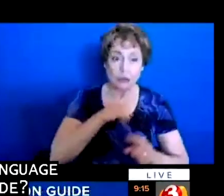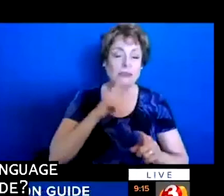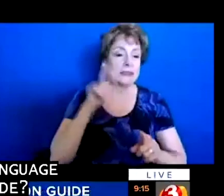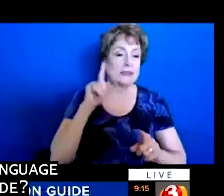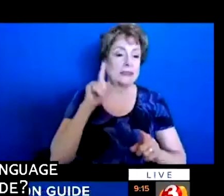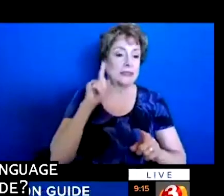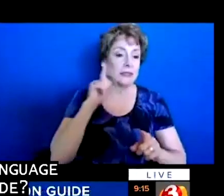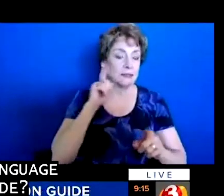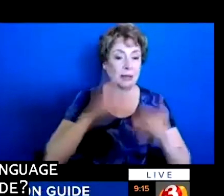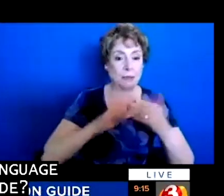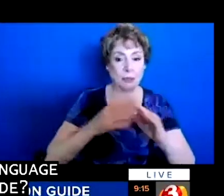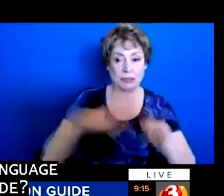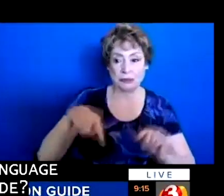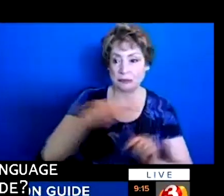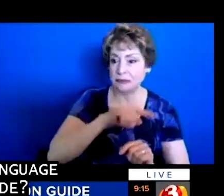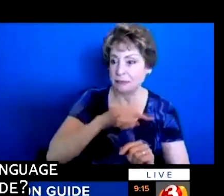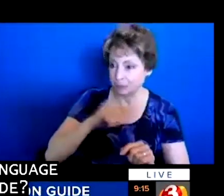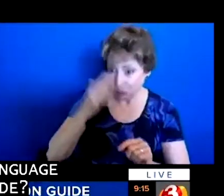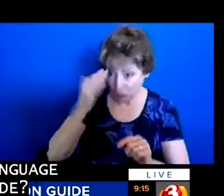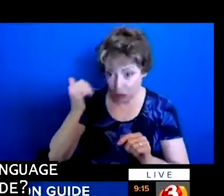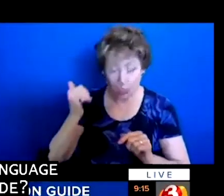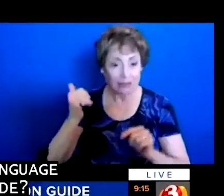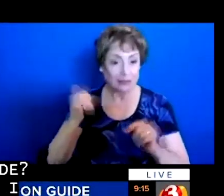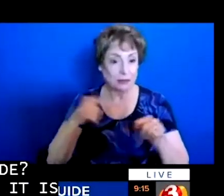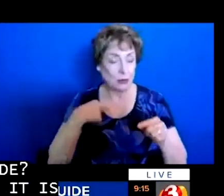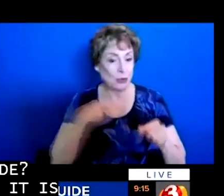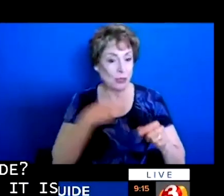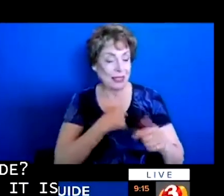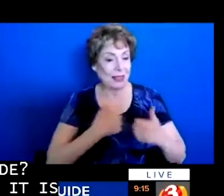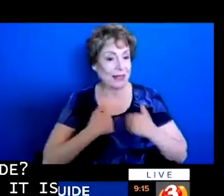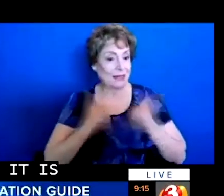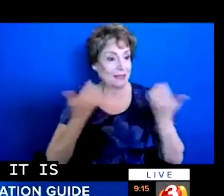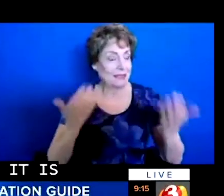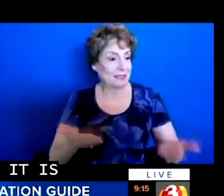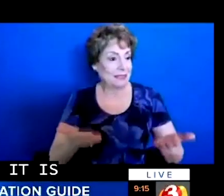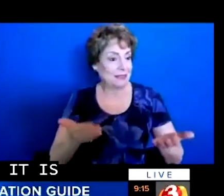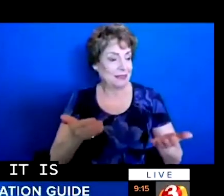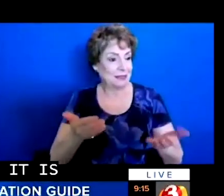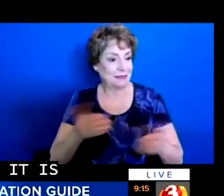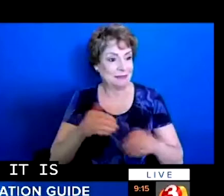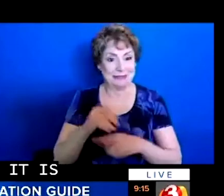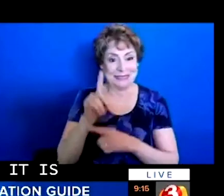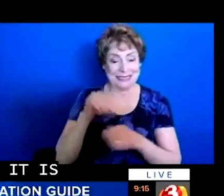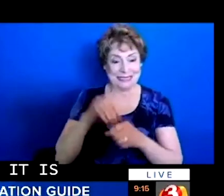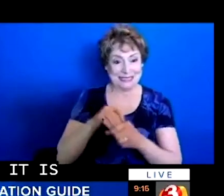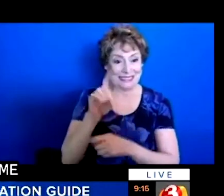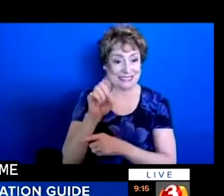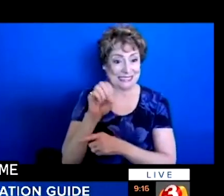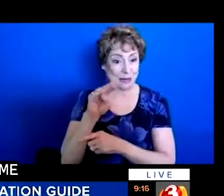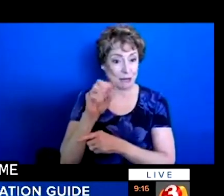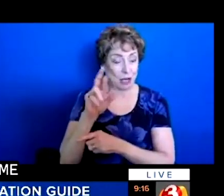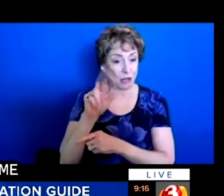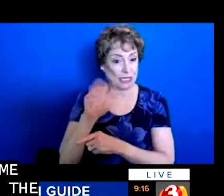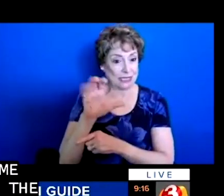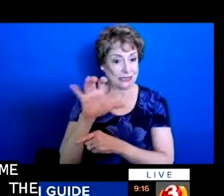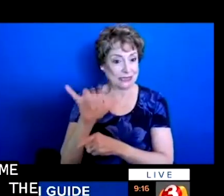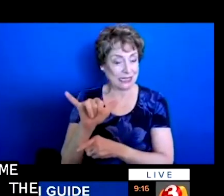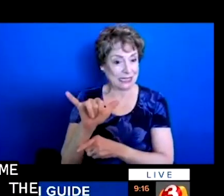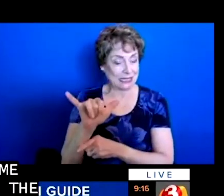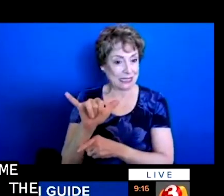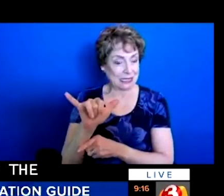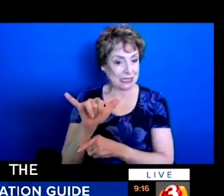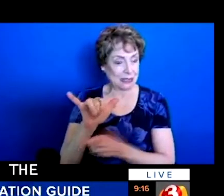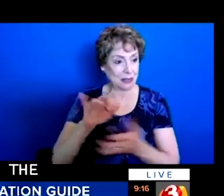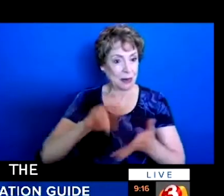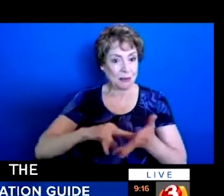it is very very important to me because us as members of the deaf community we want to be